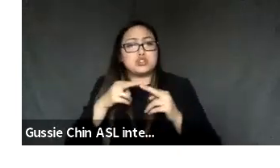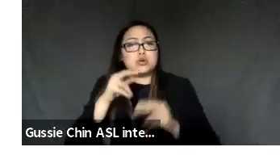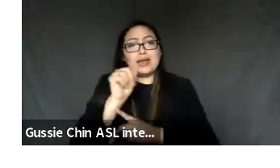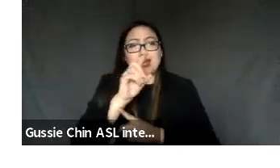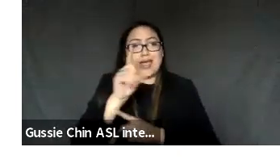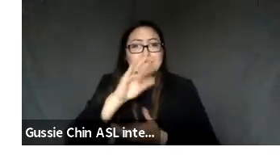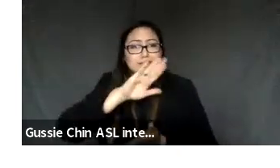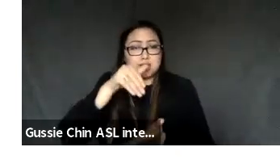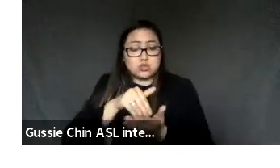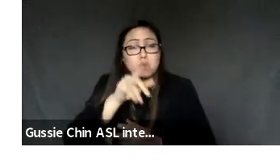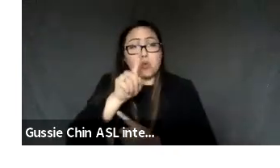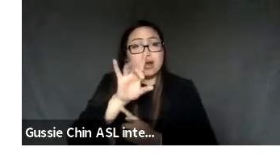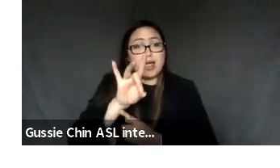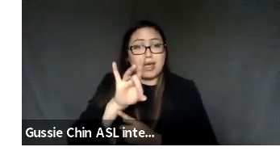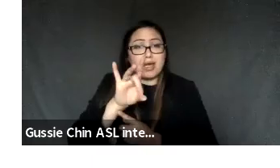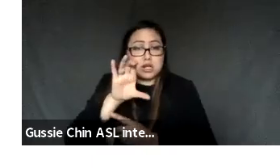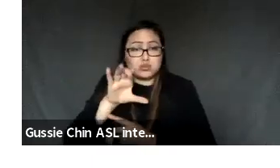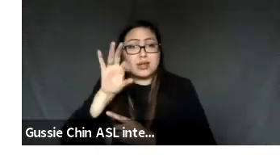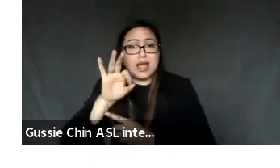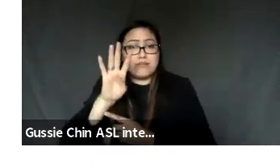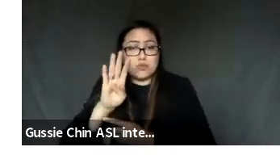center at